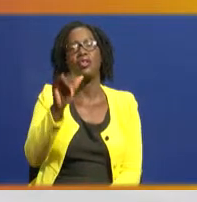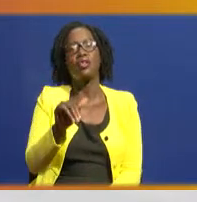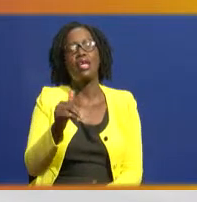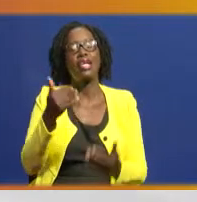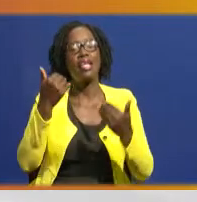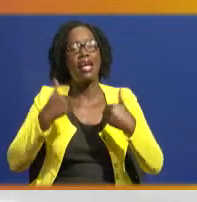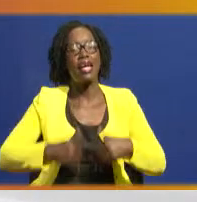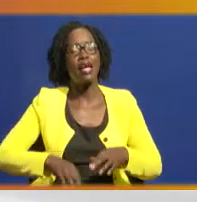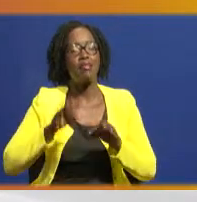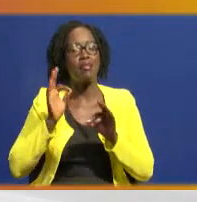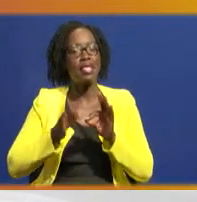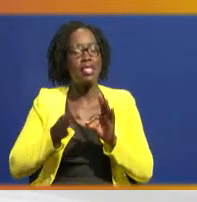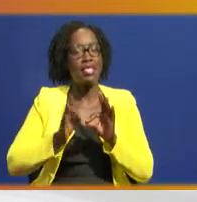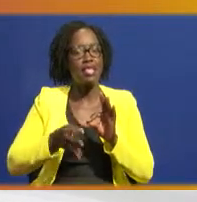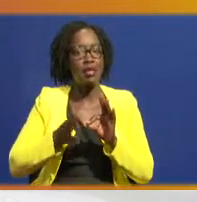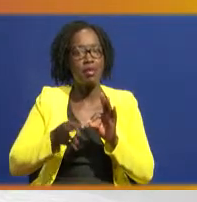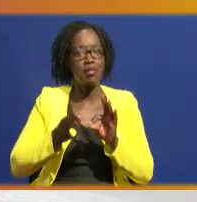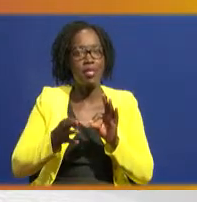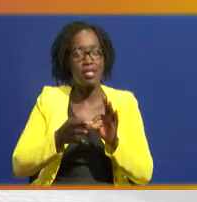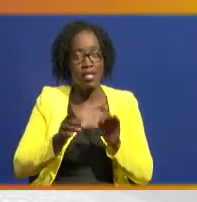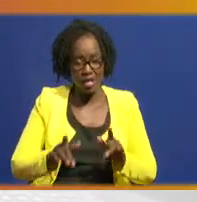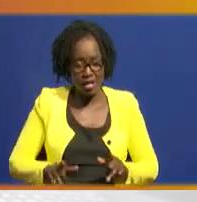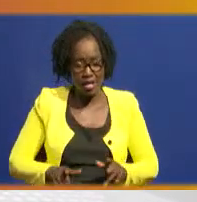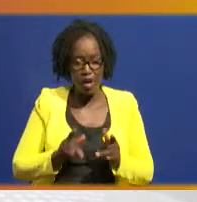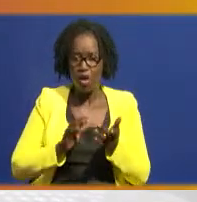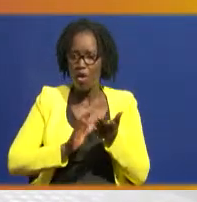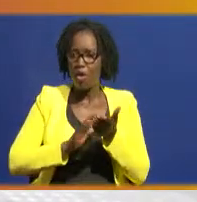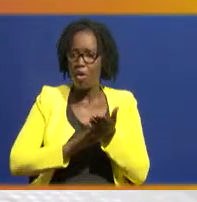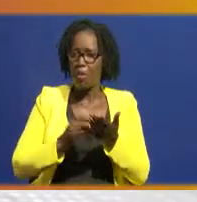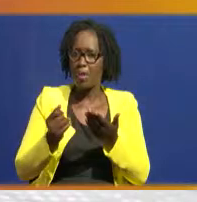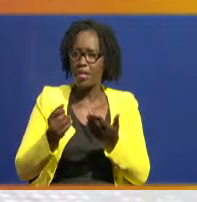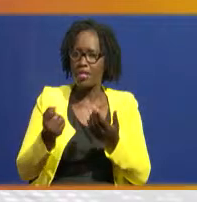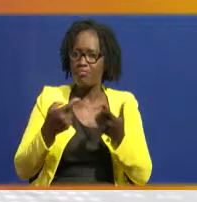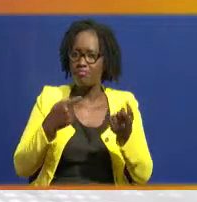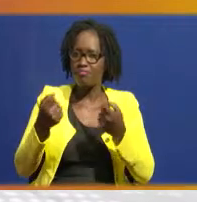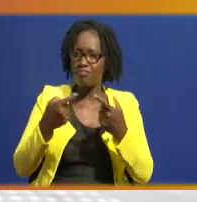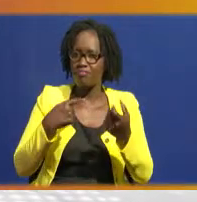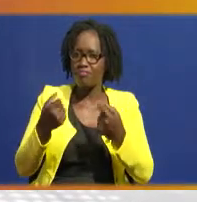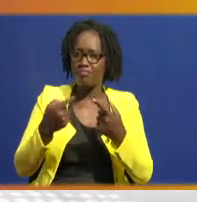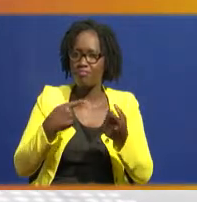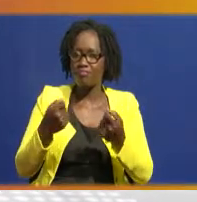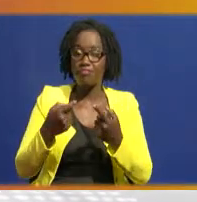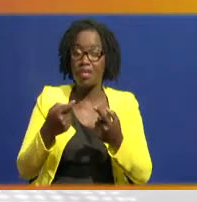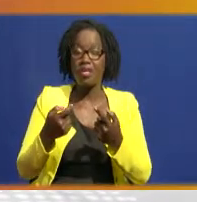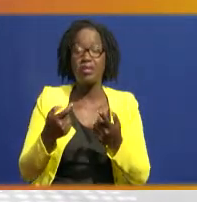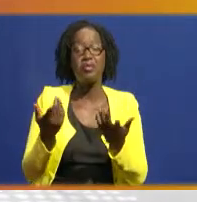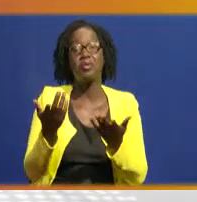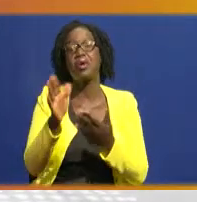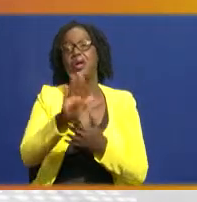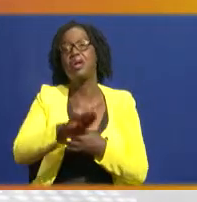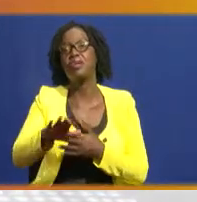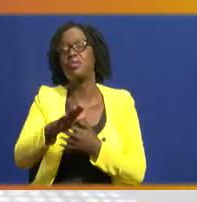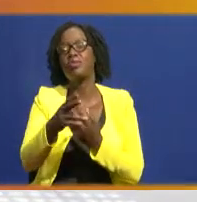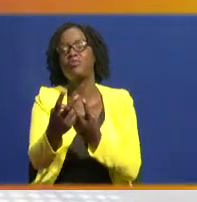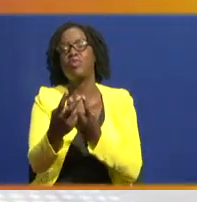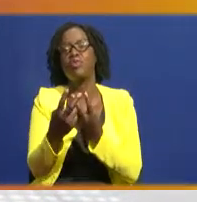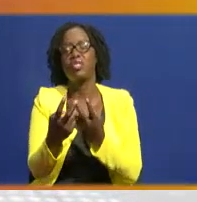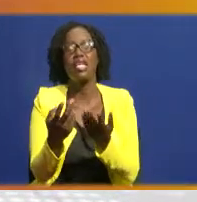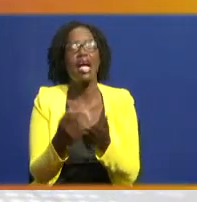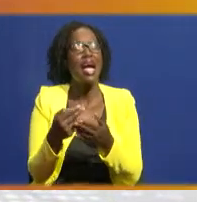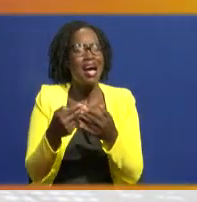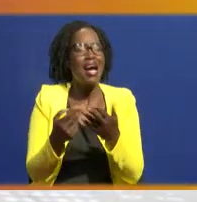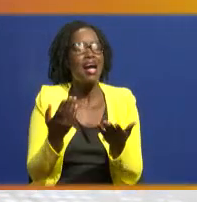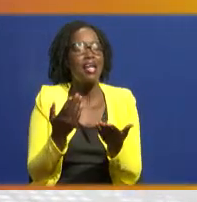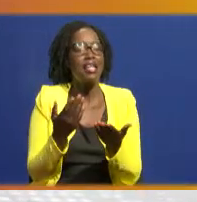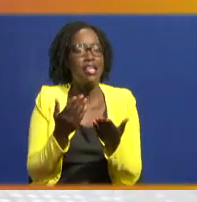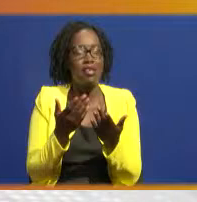language interpreter for this live show. Of course, for comments, suggestions, or even where you are watching us from, we highly recommend you